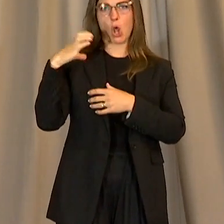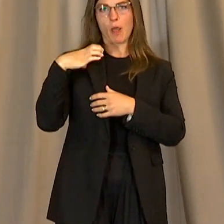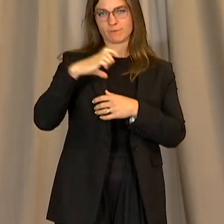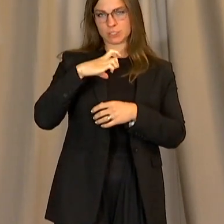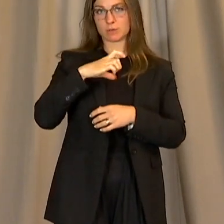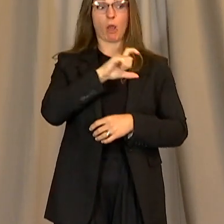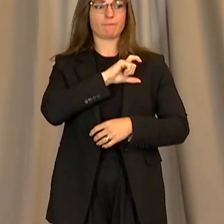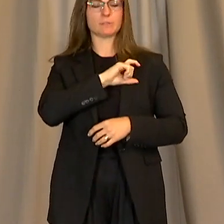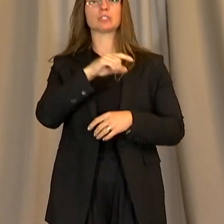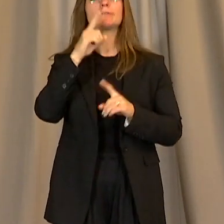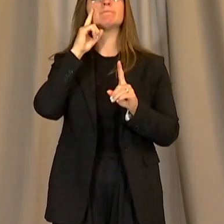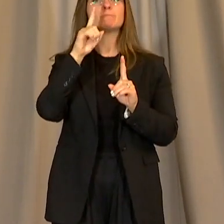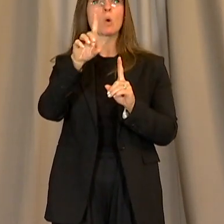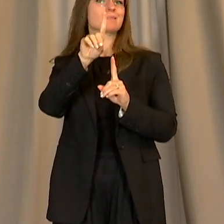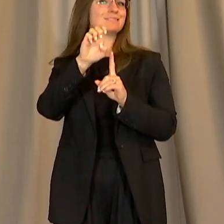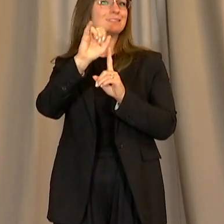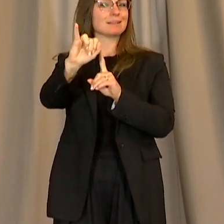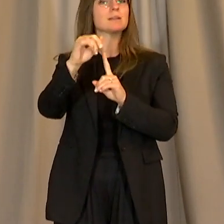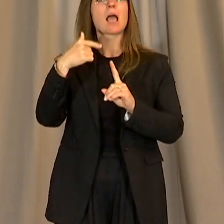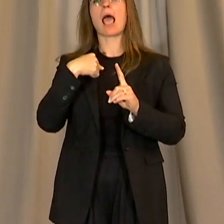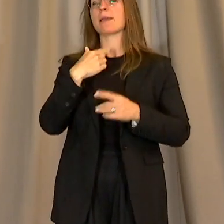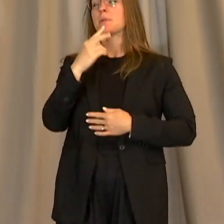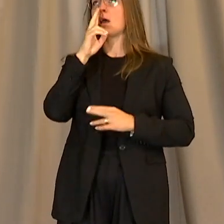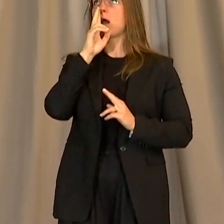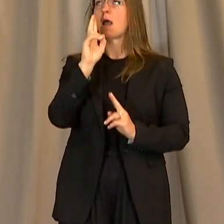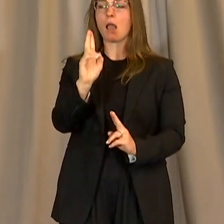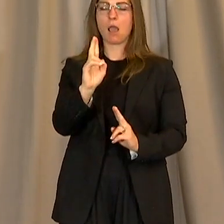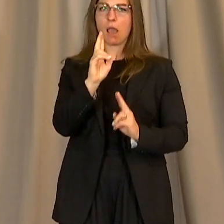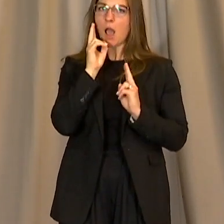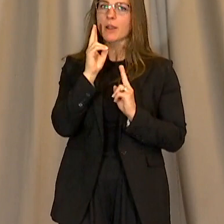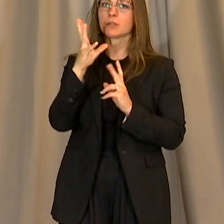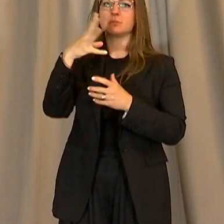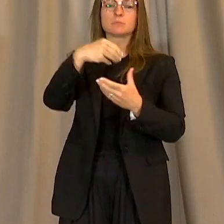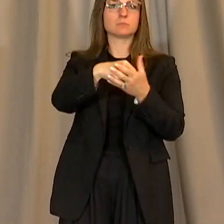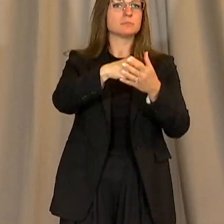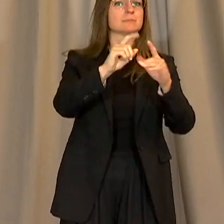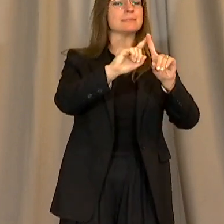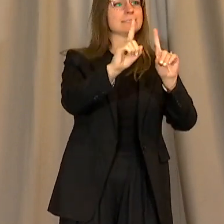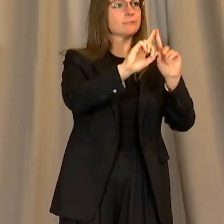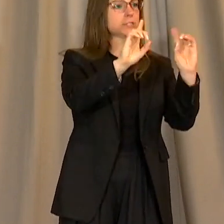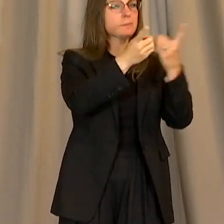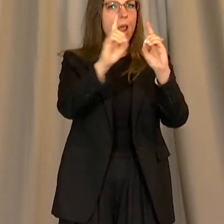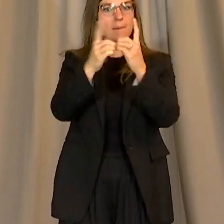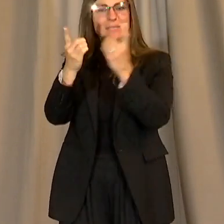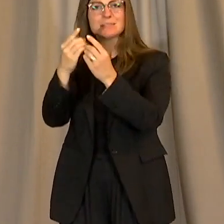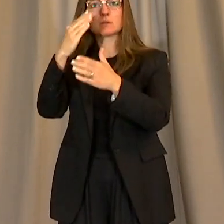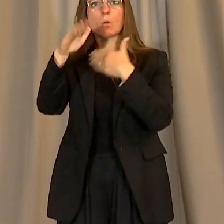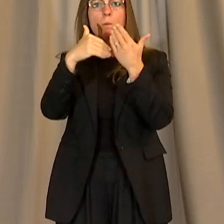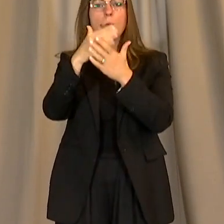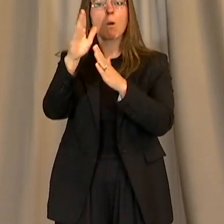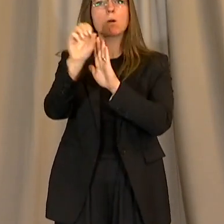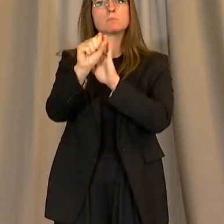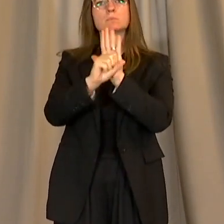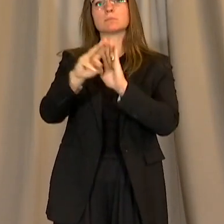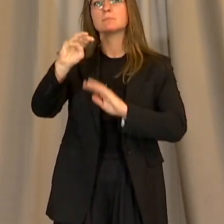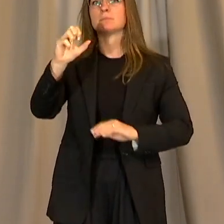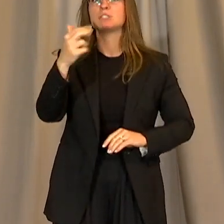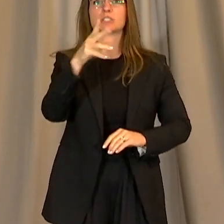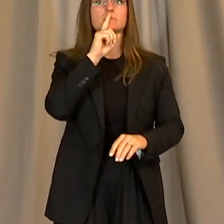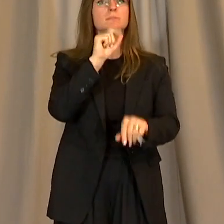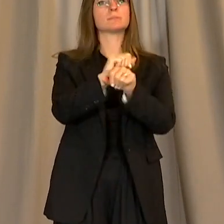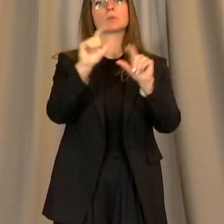the great honor to work with equity inclusion officers throughout all of the departments in the state of Michigan, and it is such a dynamic